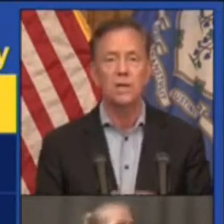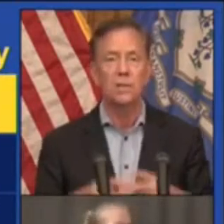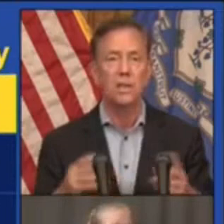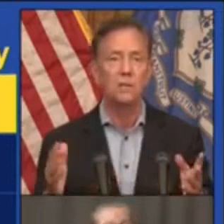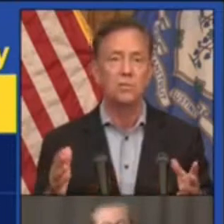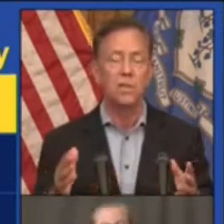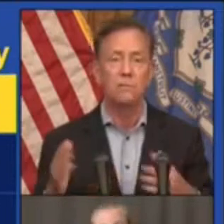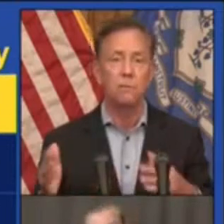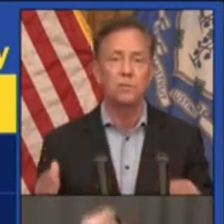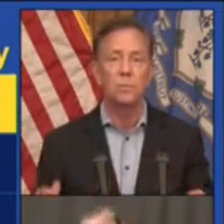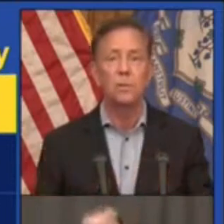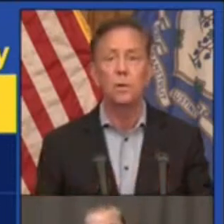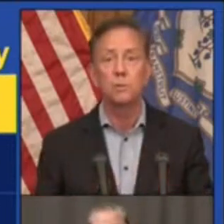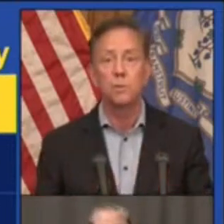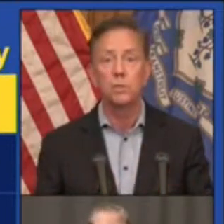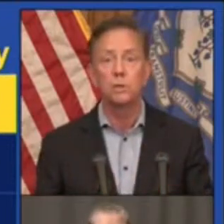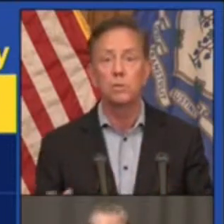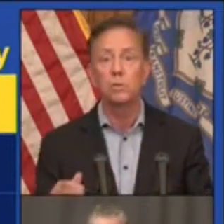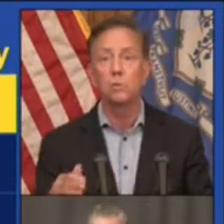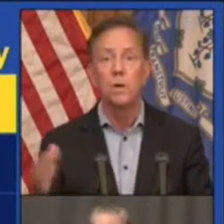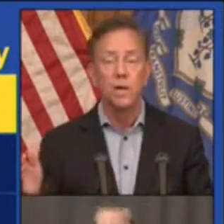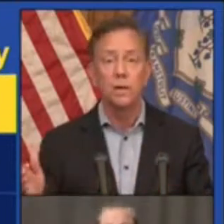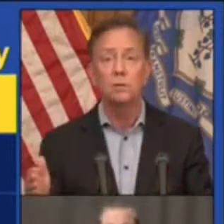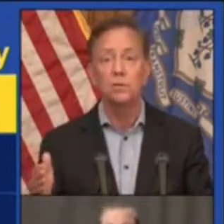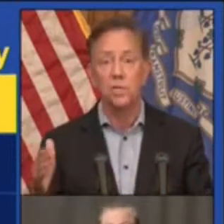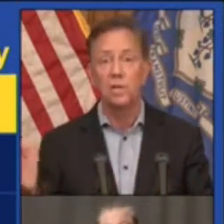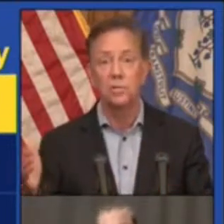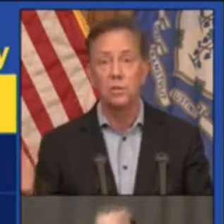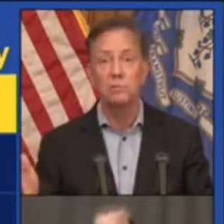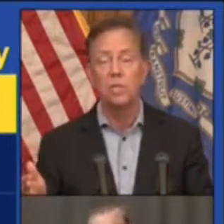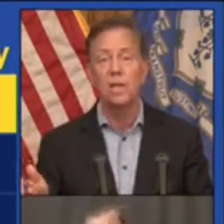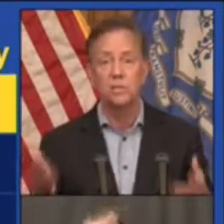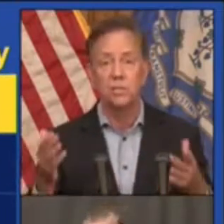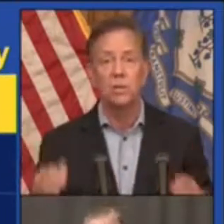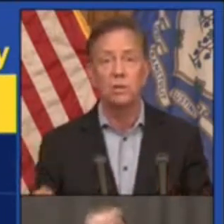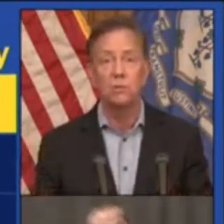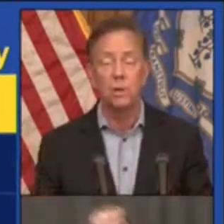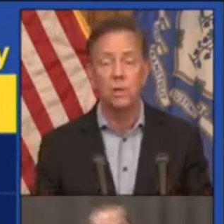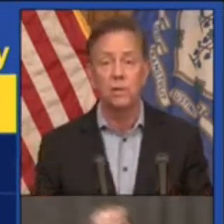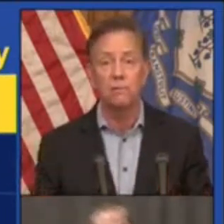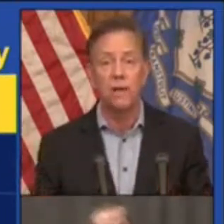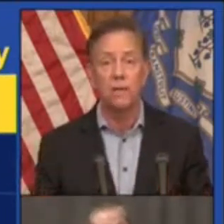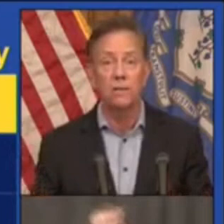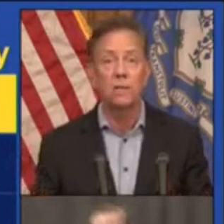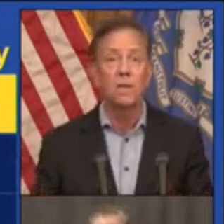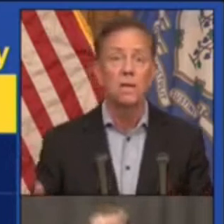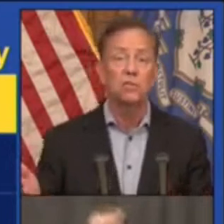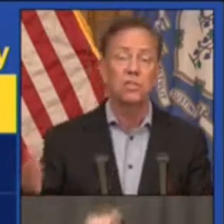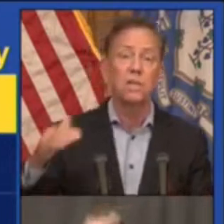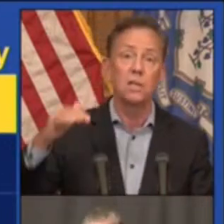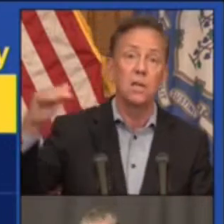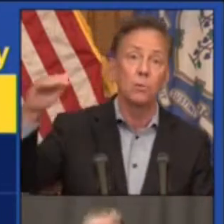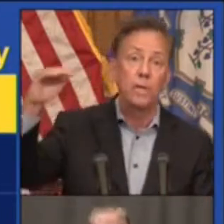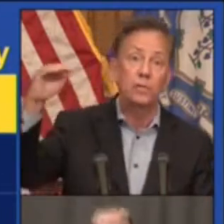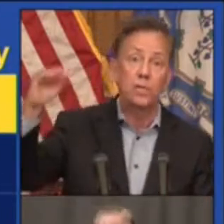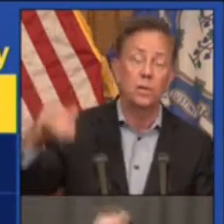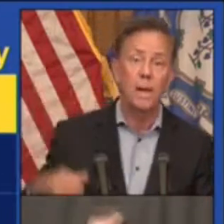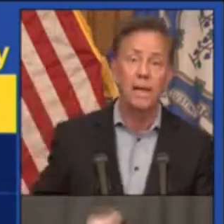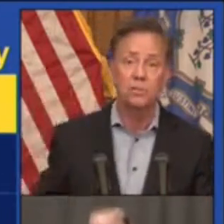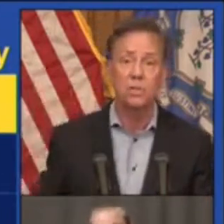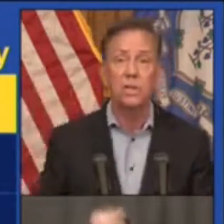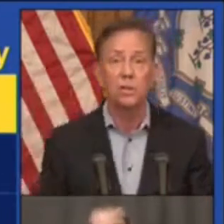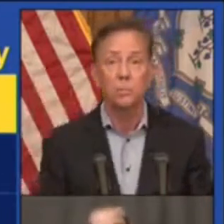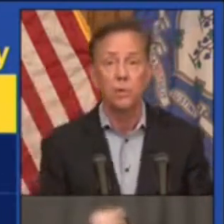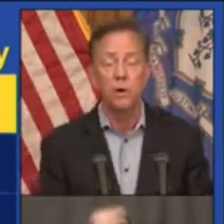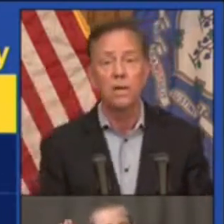I think you see from some of the numbers we showed you in other states, those states that are really infected, you see that they're reaching